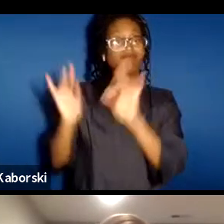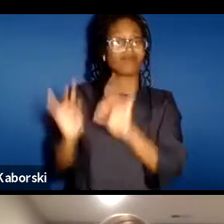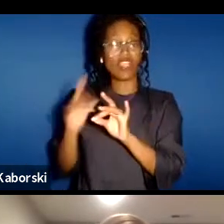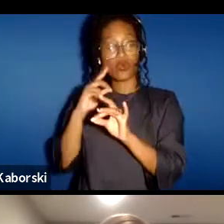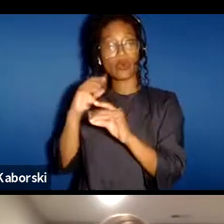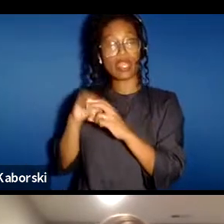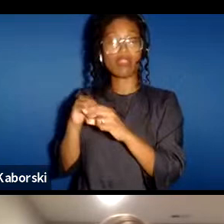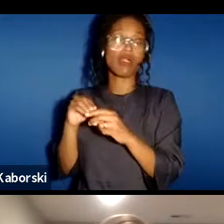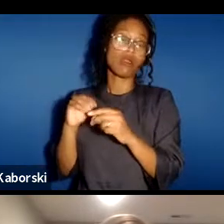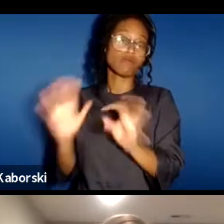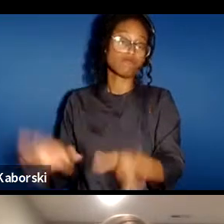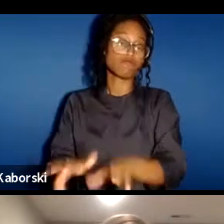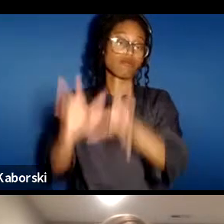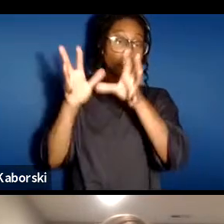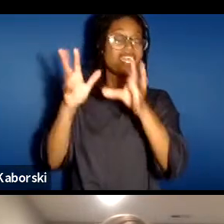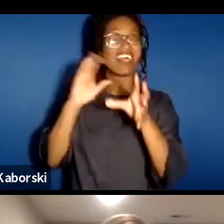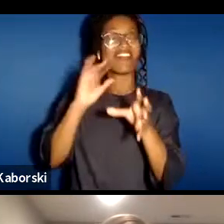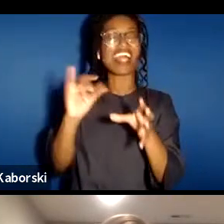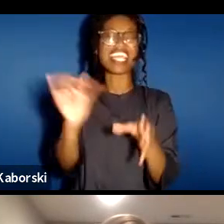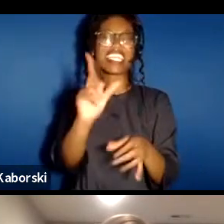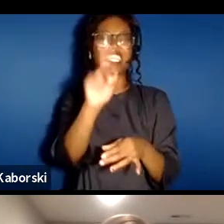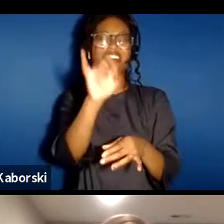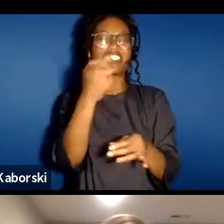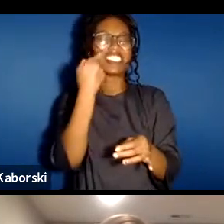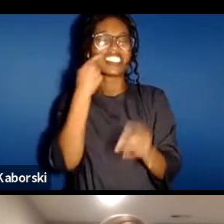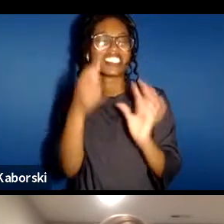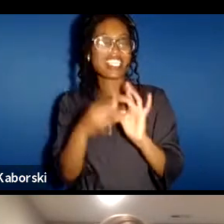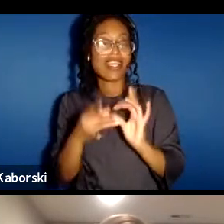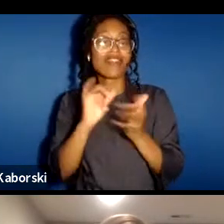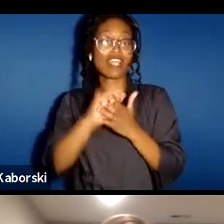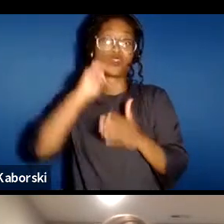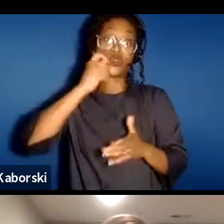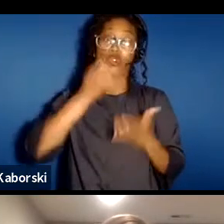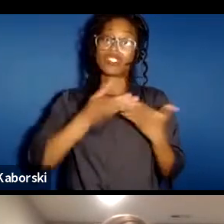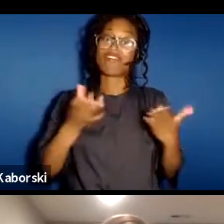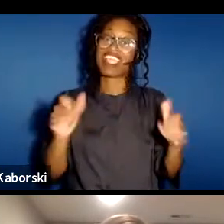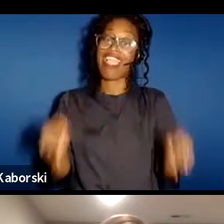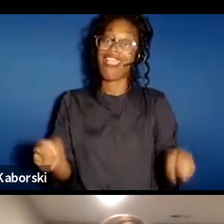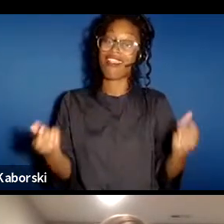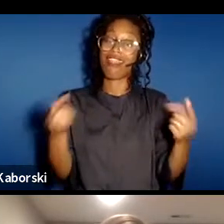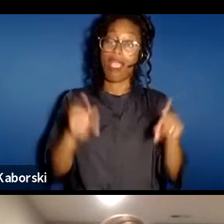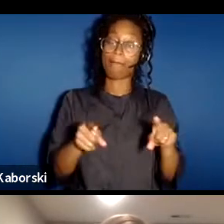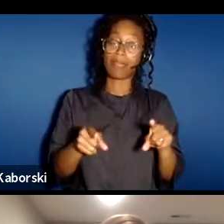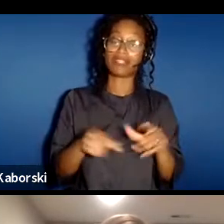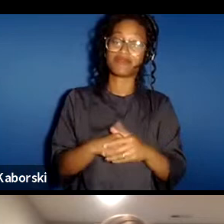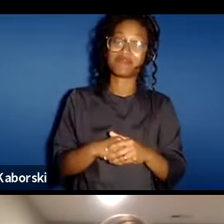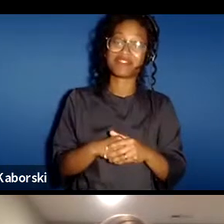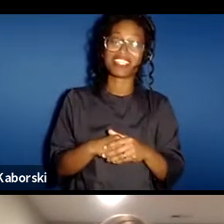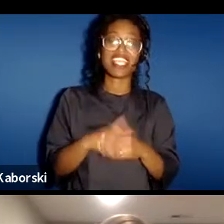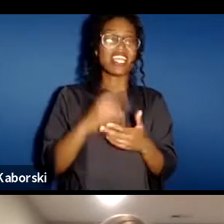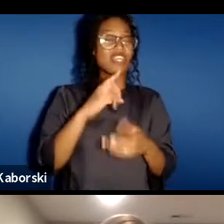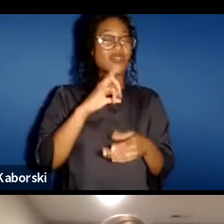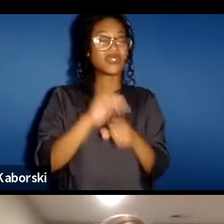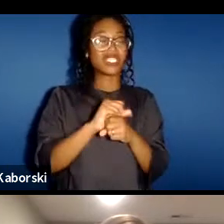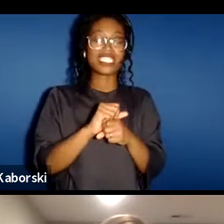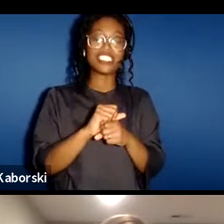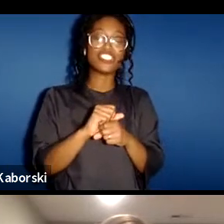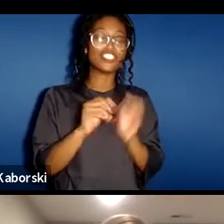like David was talking about. That's when the really cool stuff can happen. And I think it's such a rich, kind